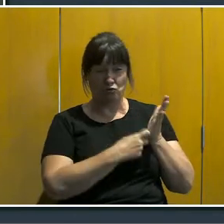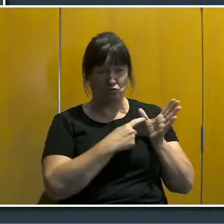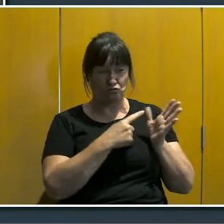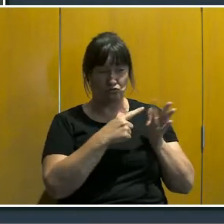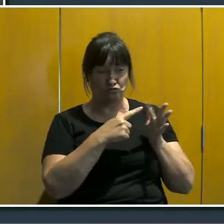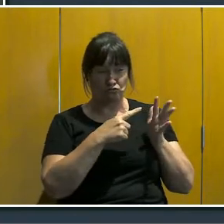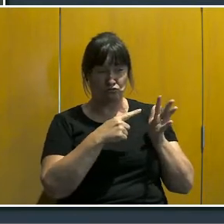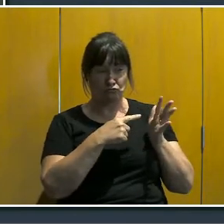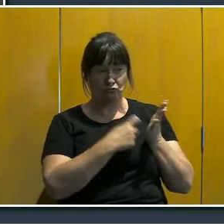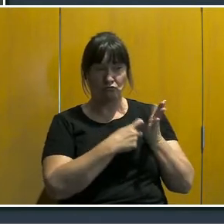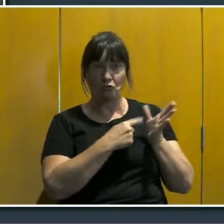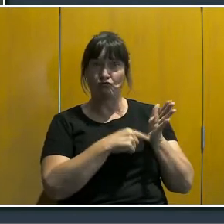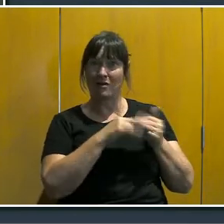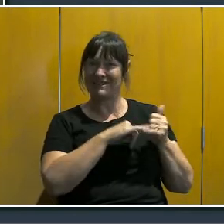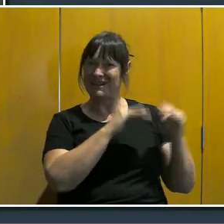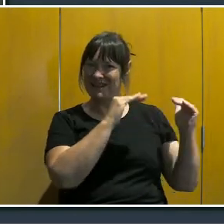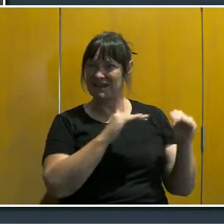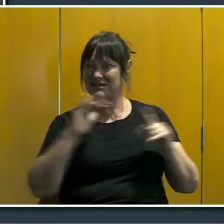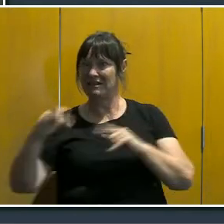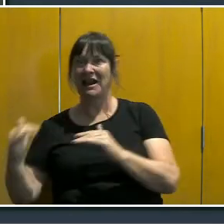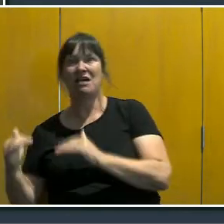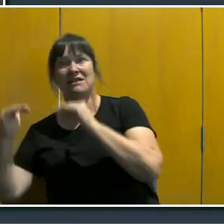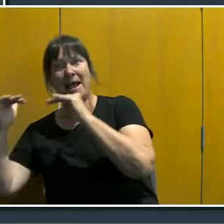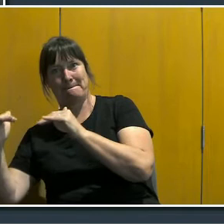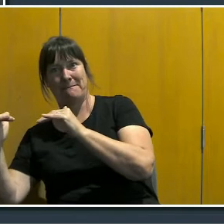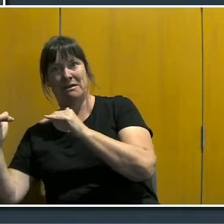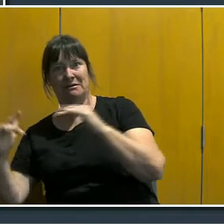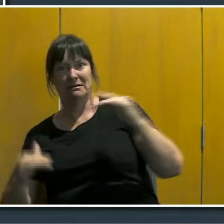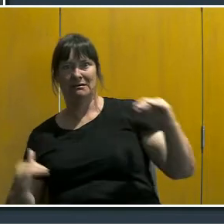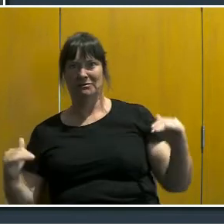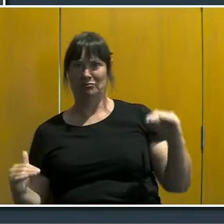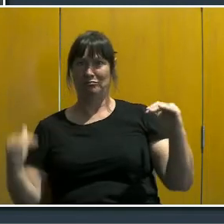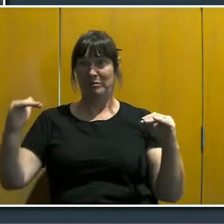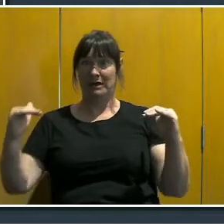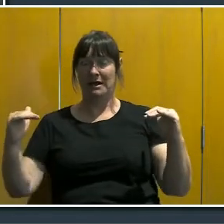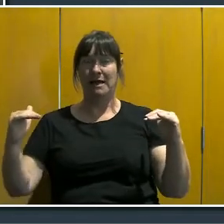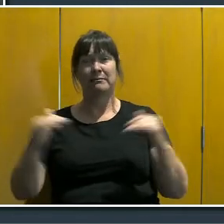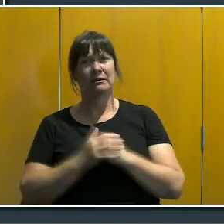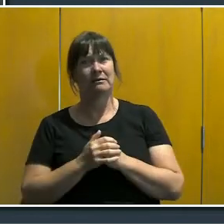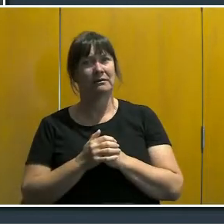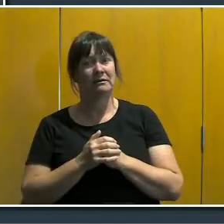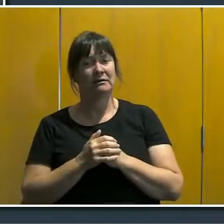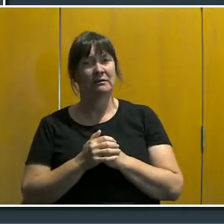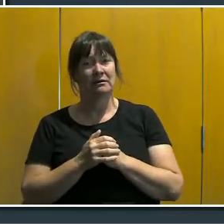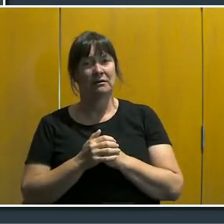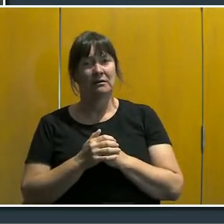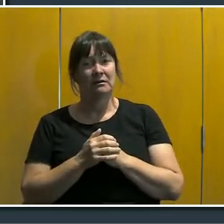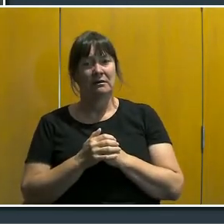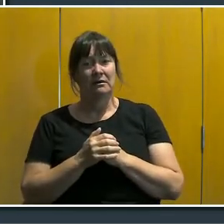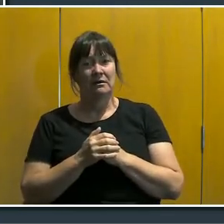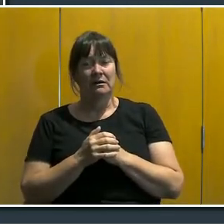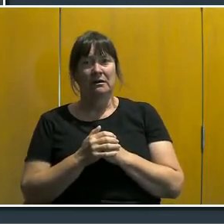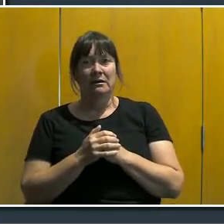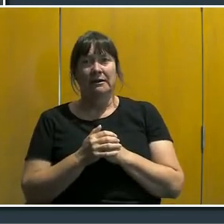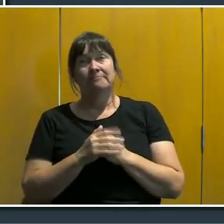an answer to. But apart from that, I have nothing to say apart from the fact that I find this